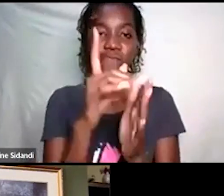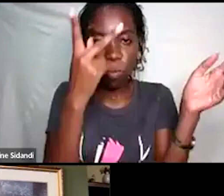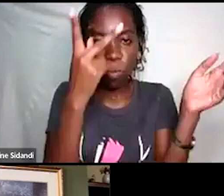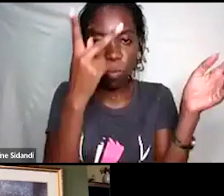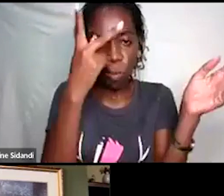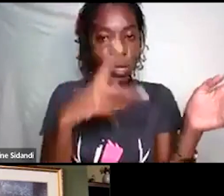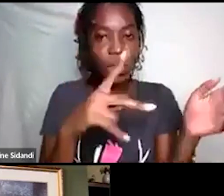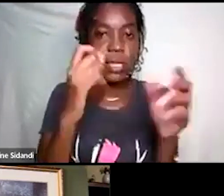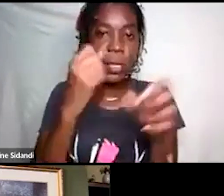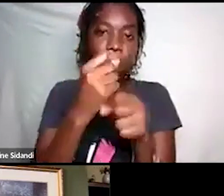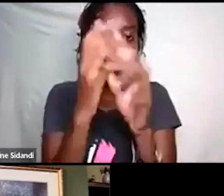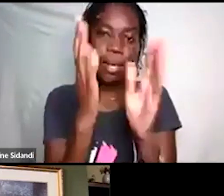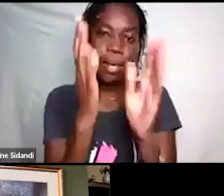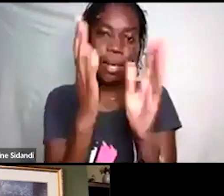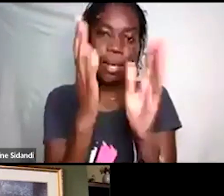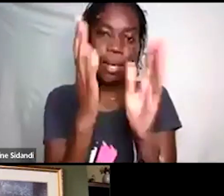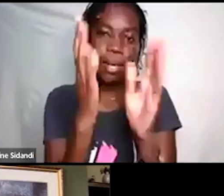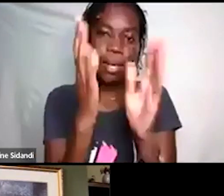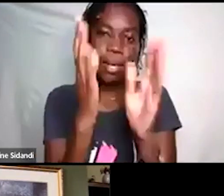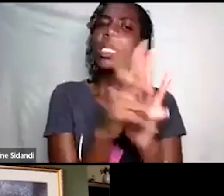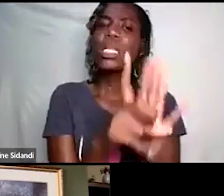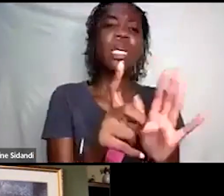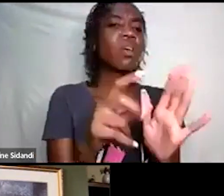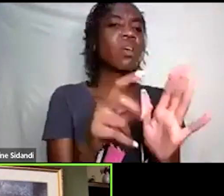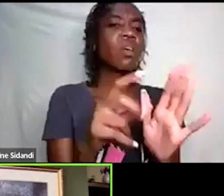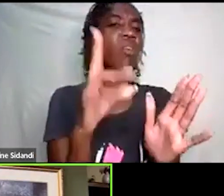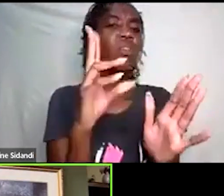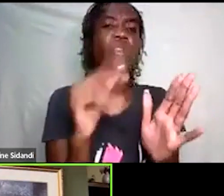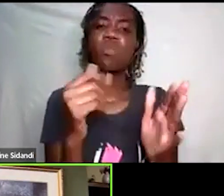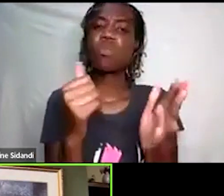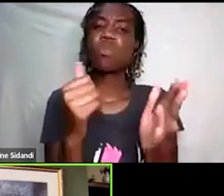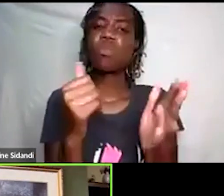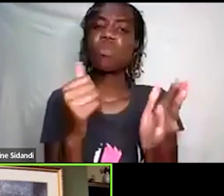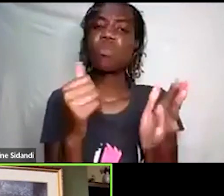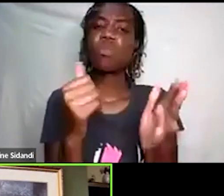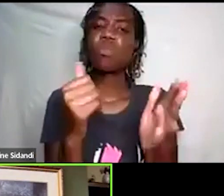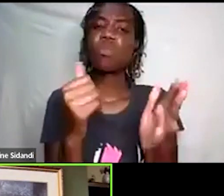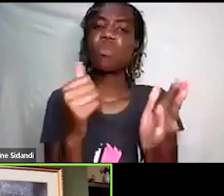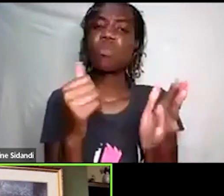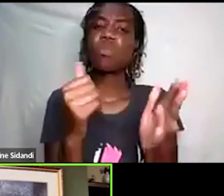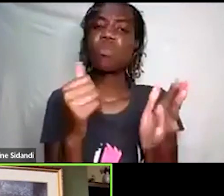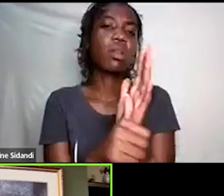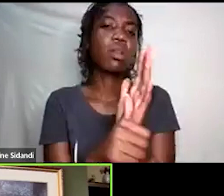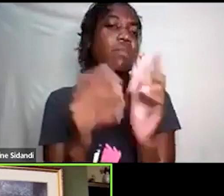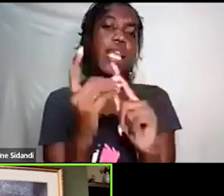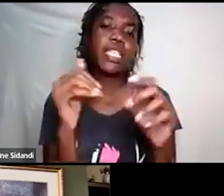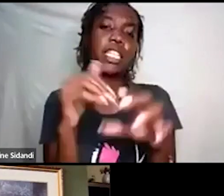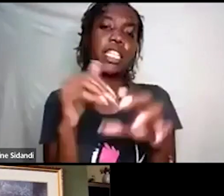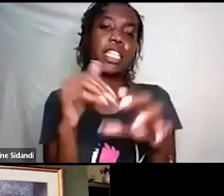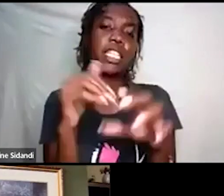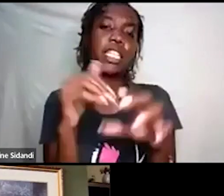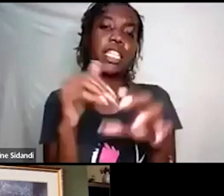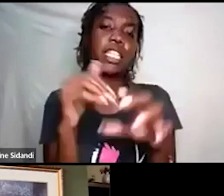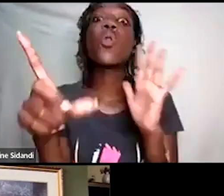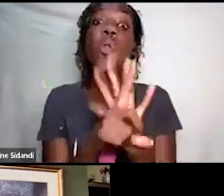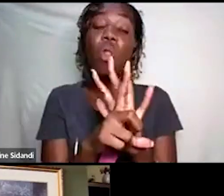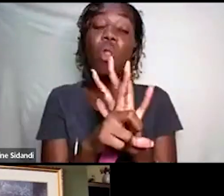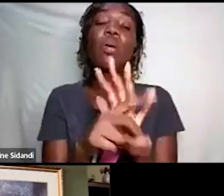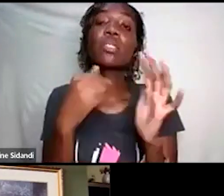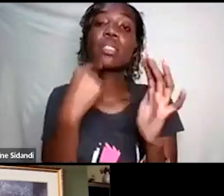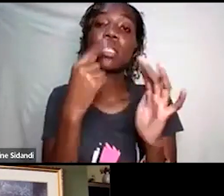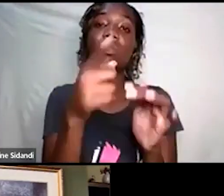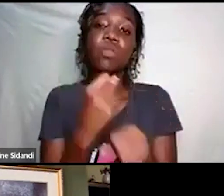legally, there's no problem about dating in the office. Legally. No, there is none. No law that says you can't date in the office. Nowhere